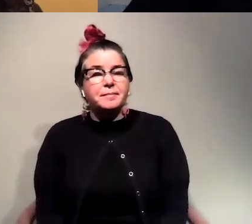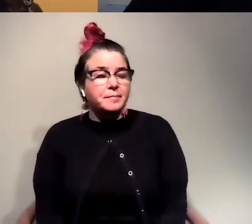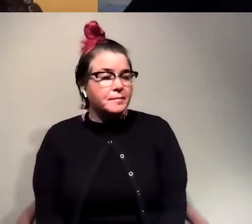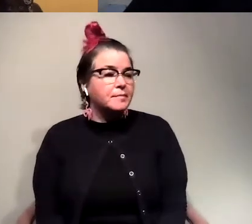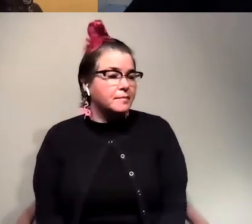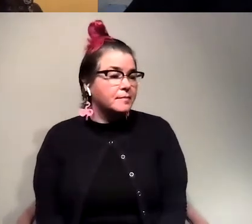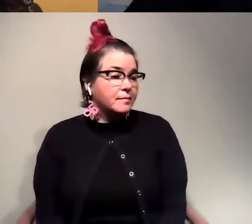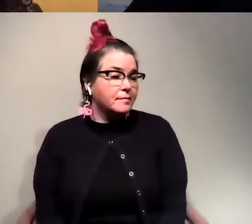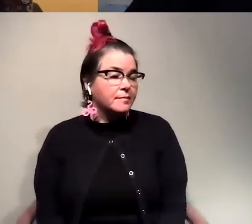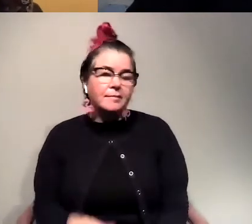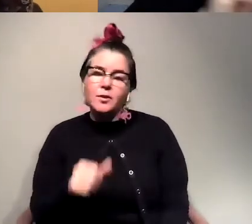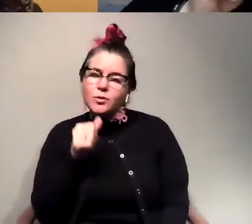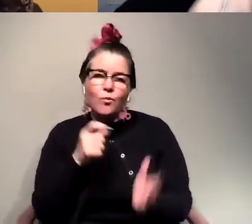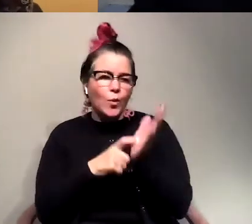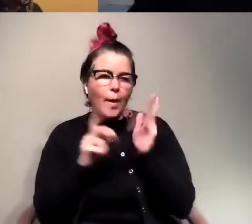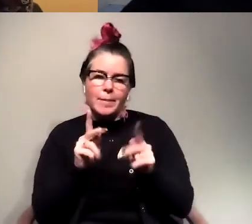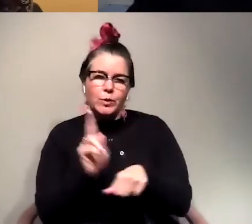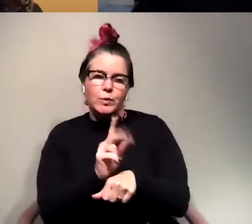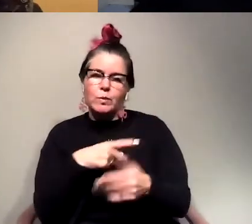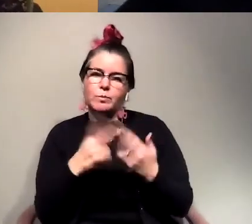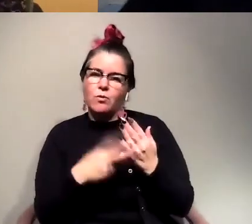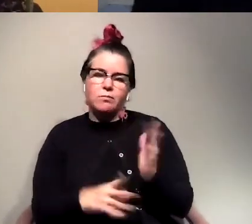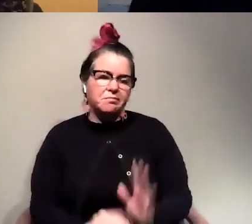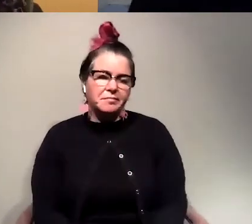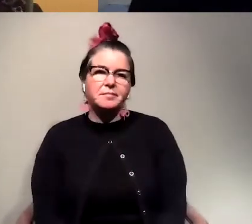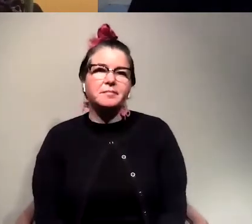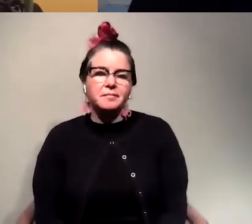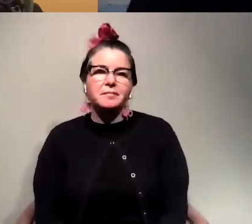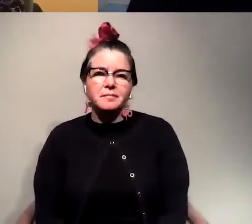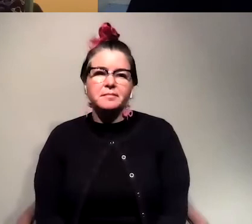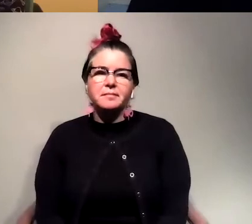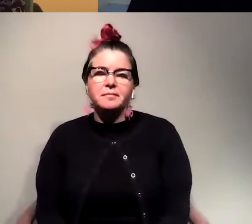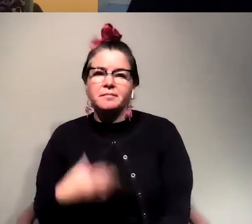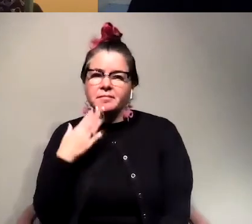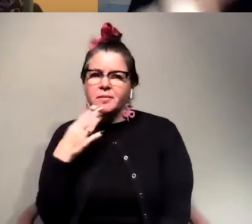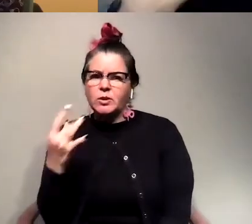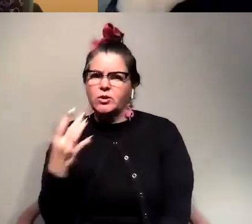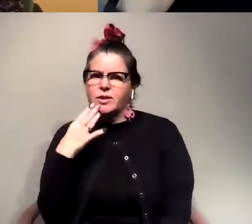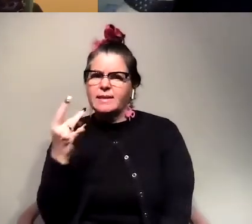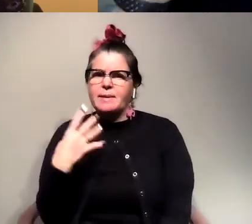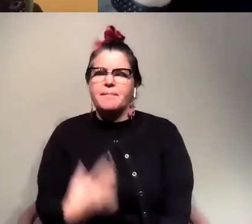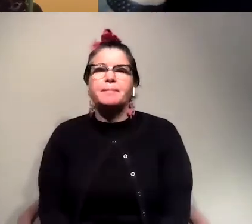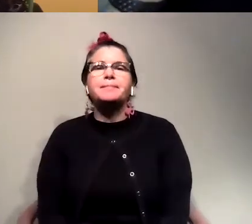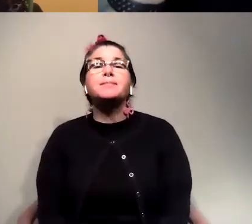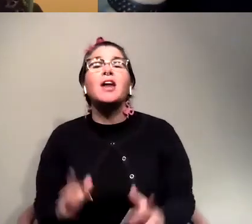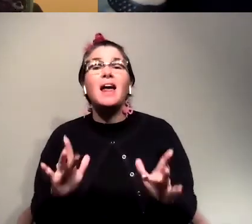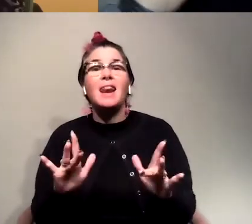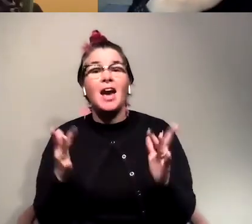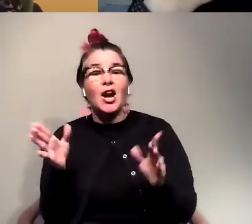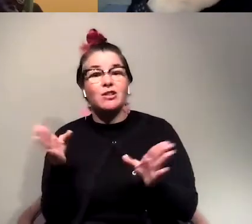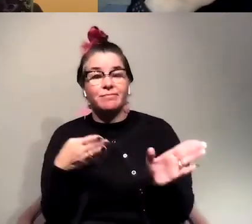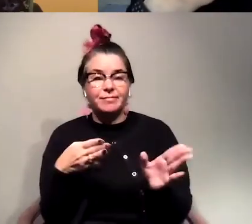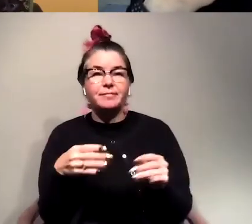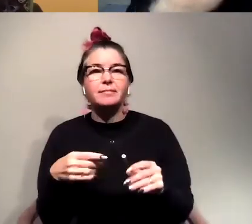don't require people to use them. Good. It's bad. Very useful tip. Well, on a lighter note, I